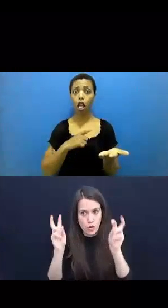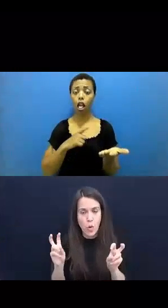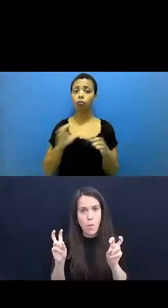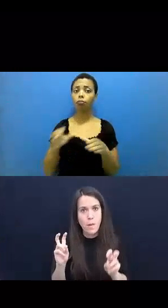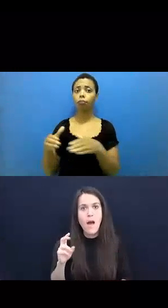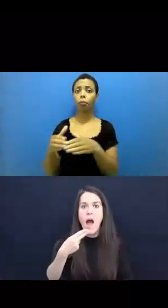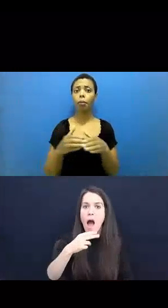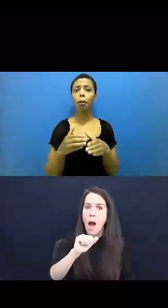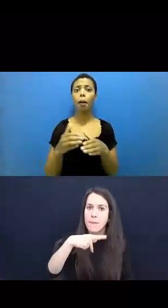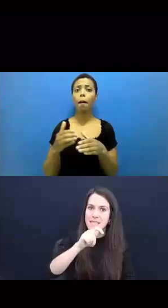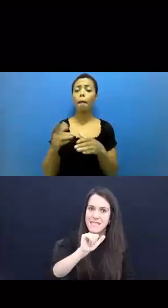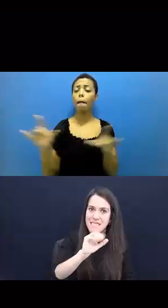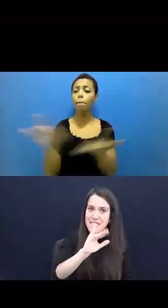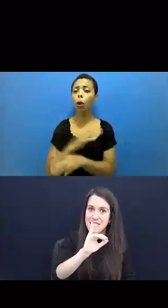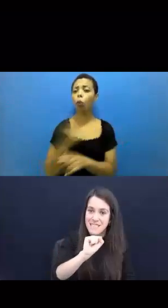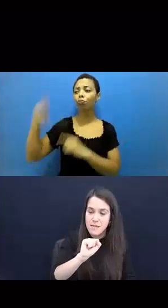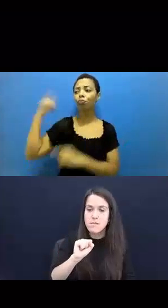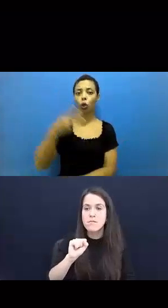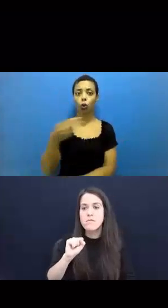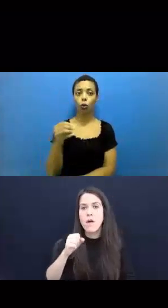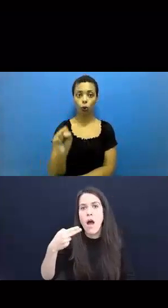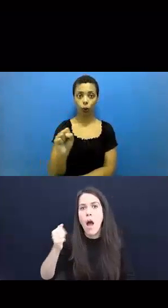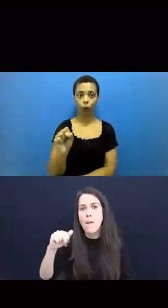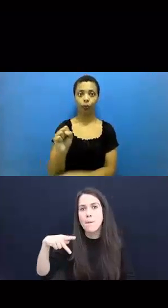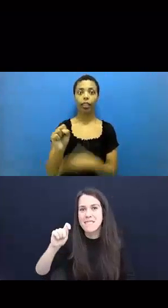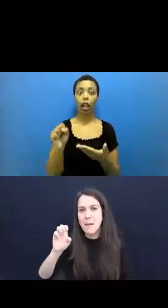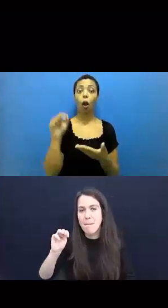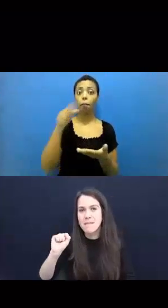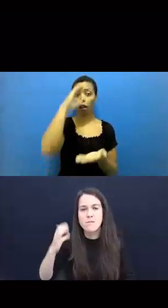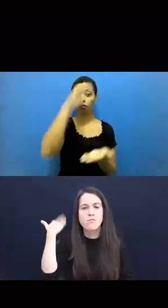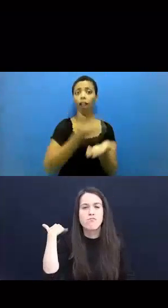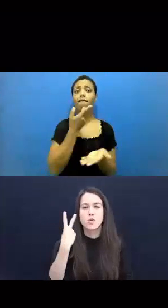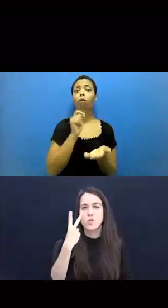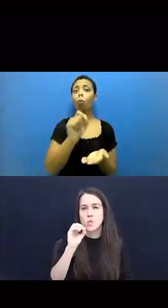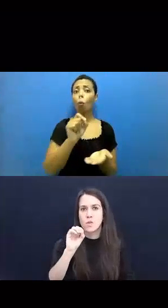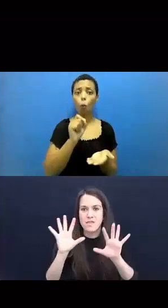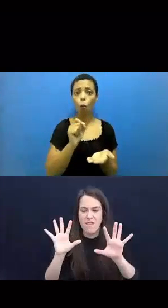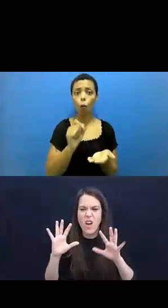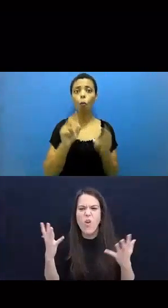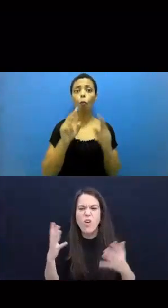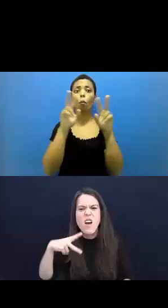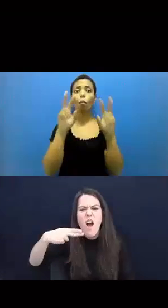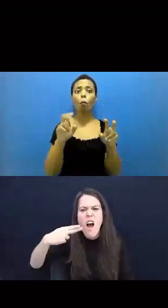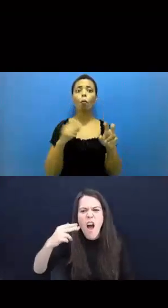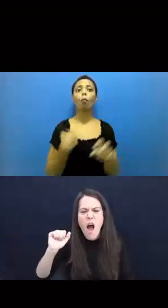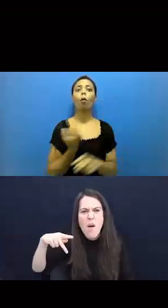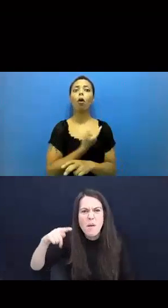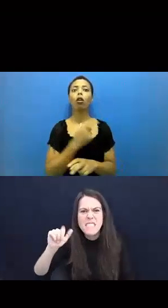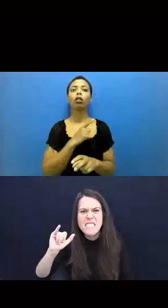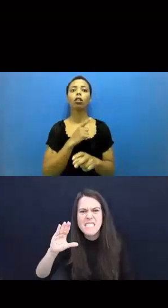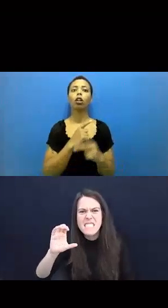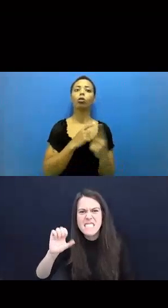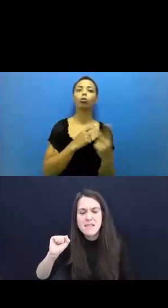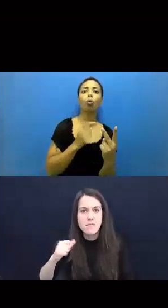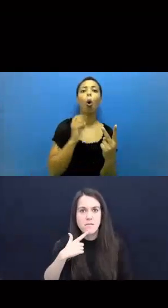2008. So what are haptices? So these haptices are touch messages between 2 or more